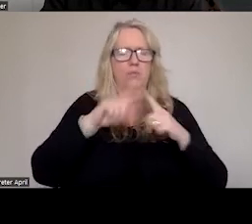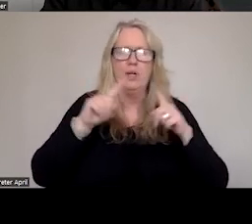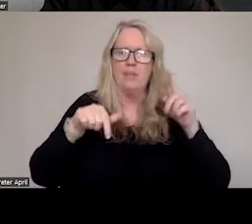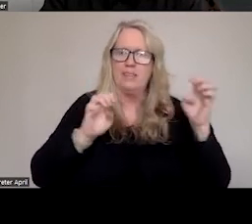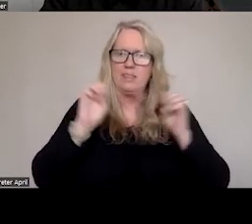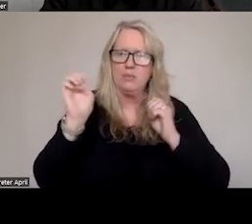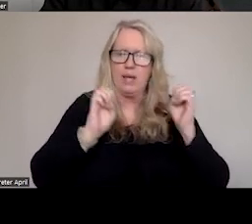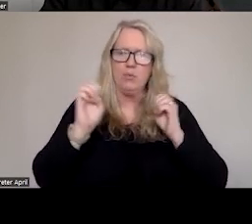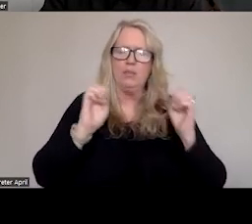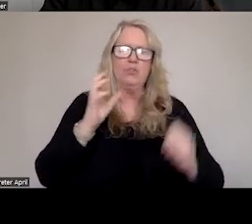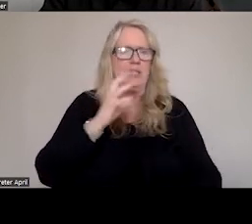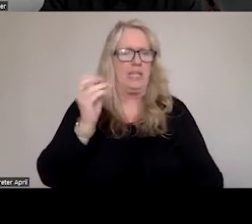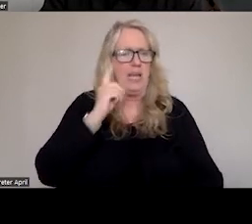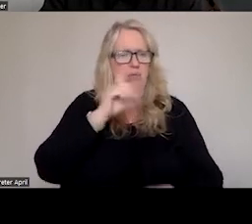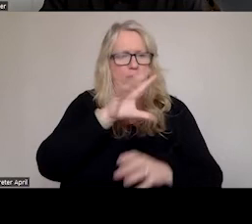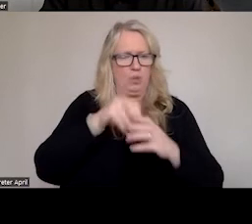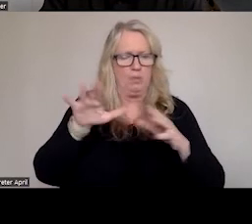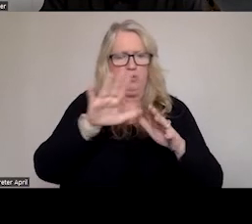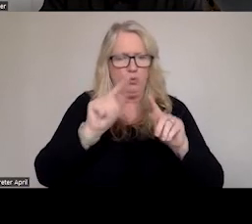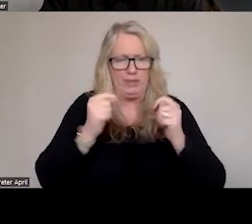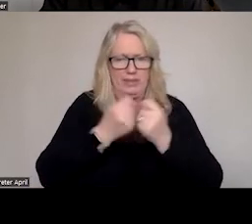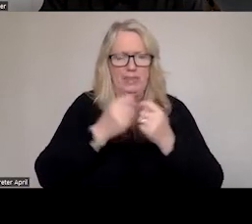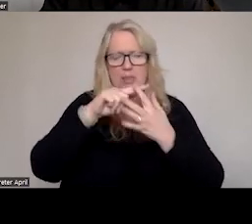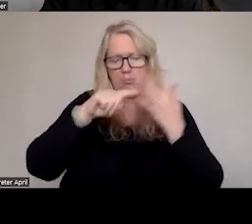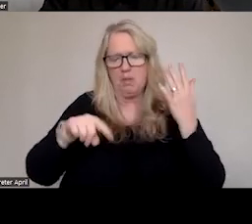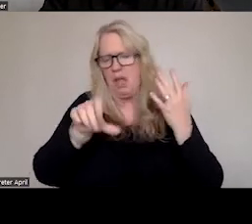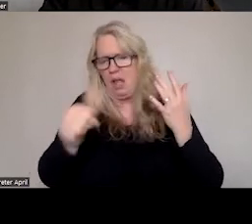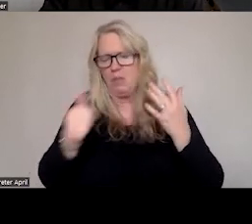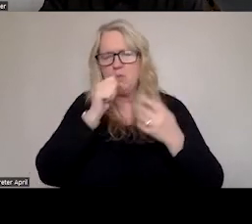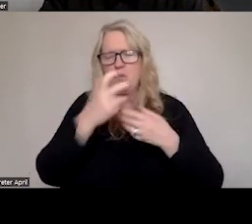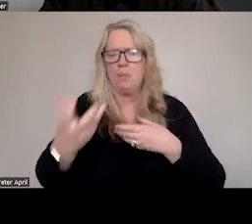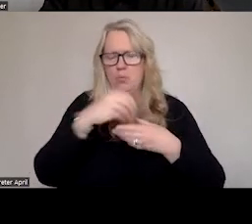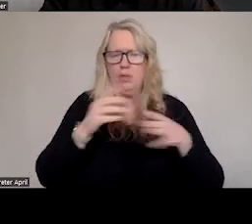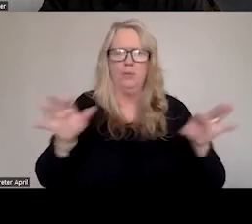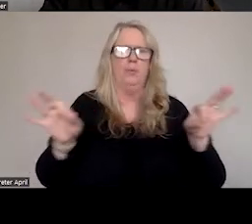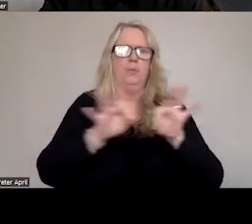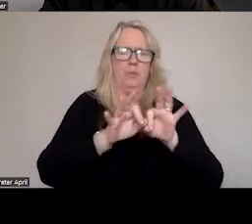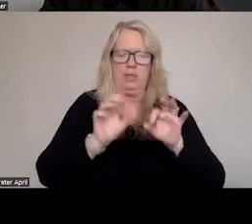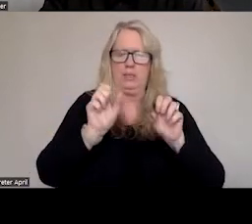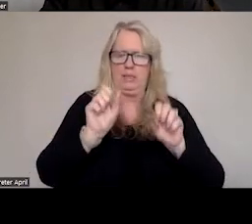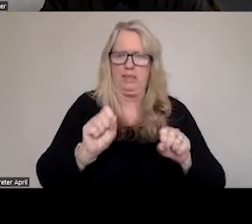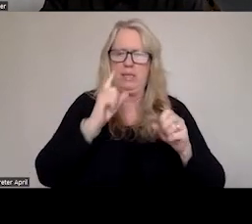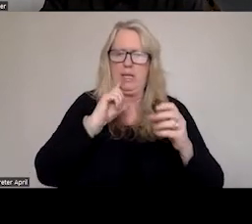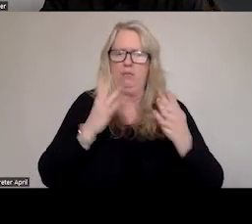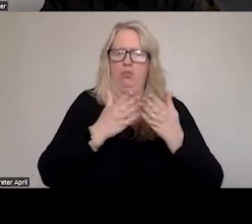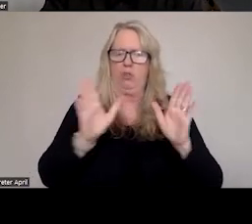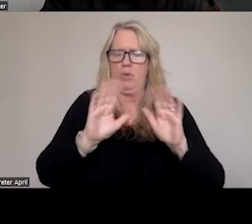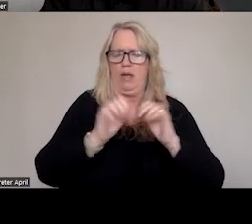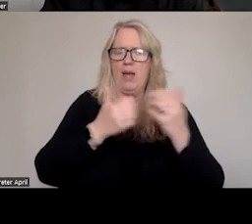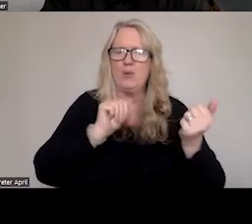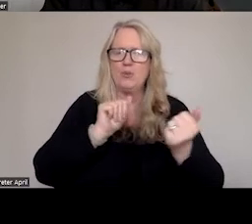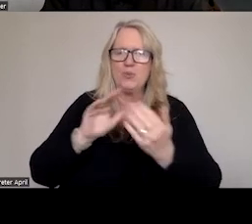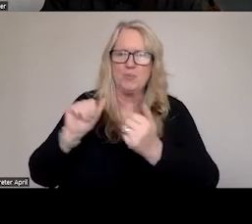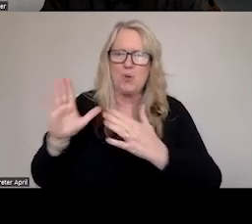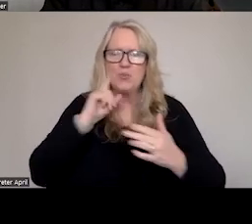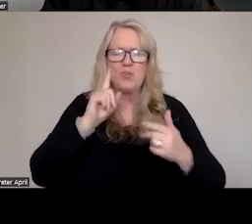team, including with Rebecca Newstetter and others, have developed are crucial for being able to generalize these kind of approaches and